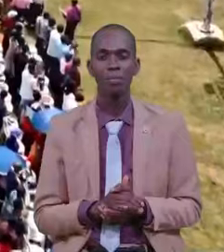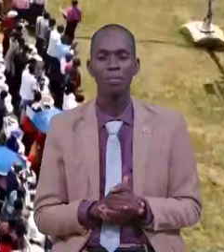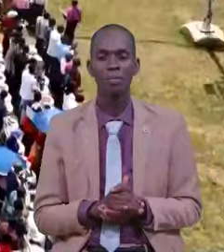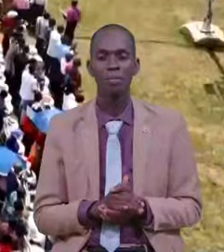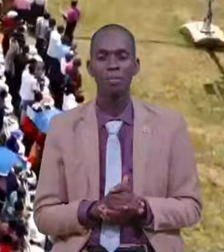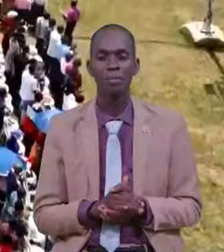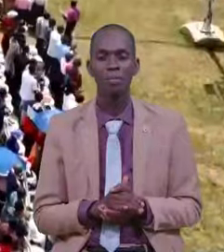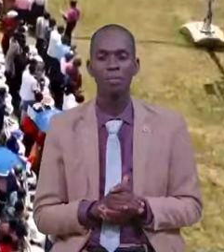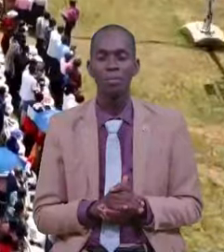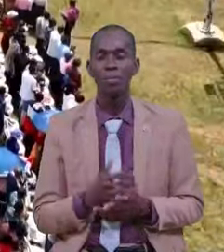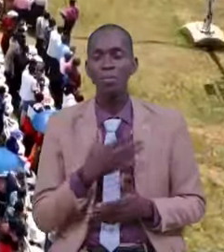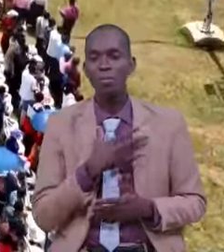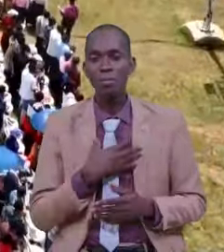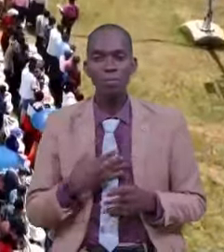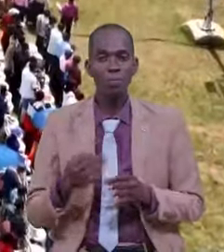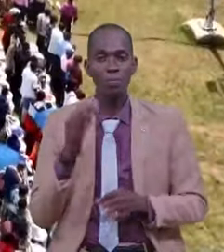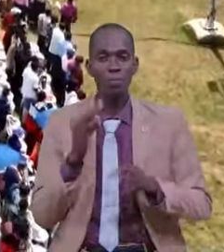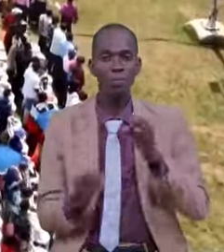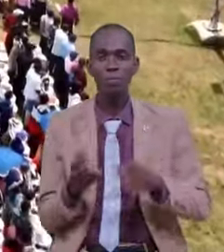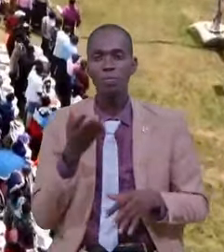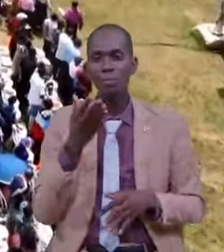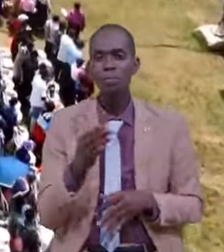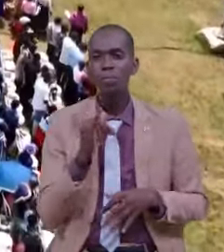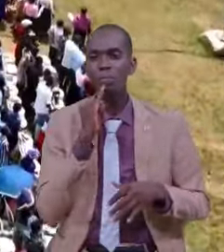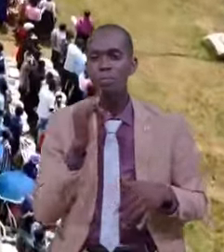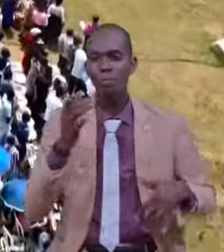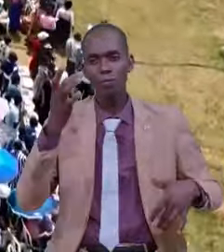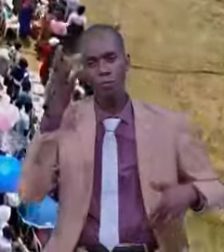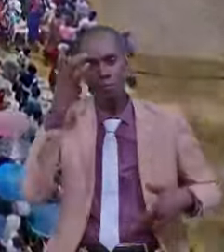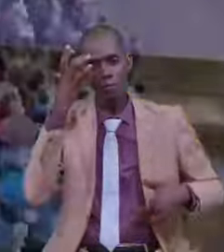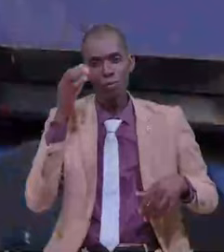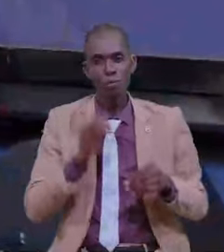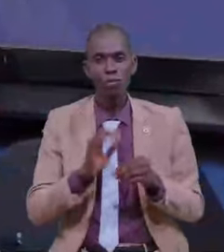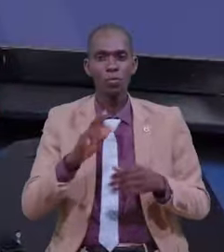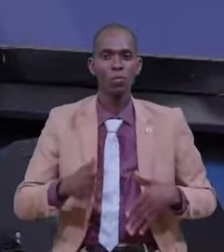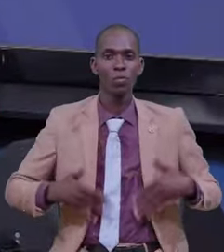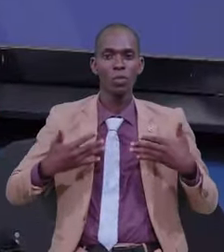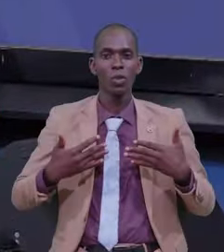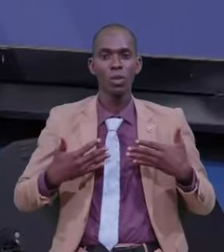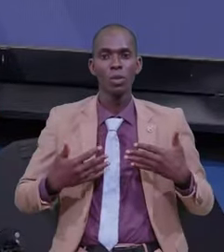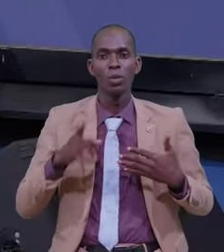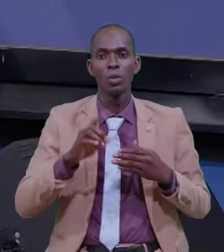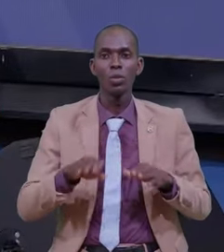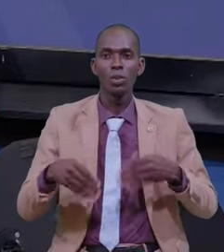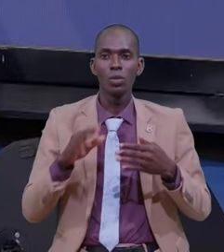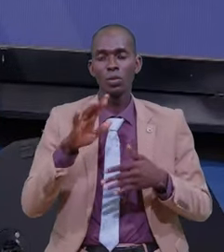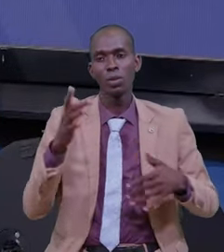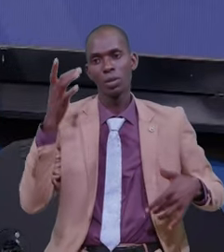And if there's sickness in your life, you give your sickness unto the Lord.